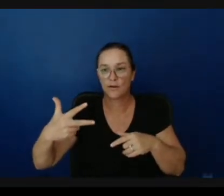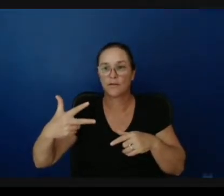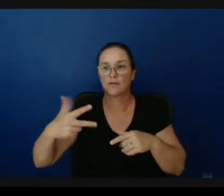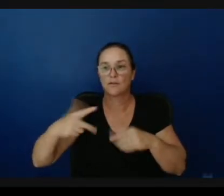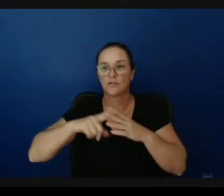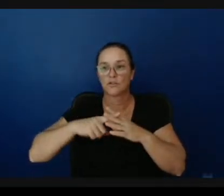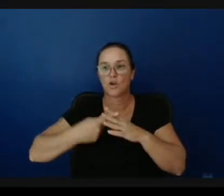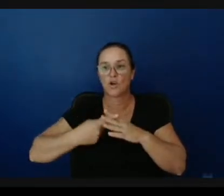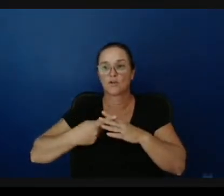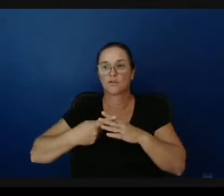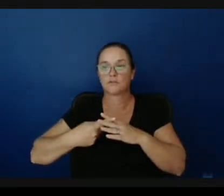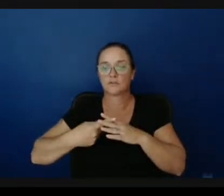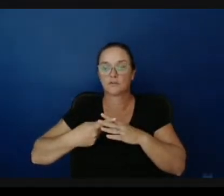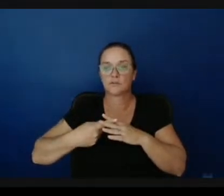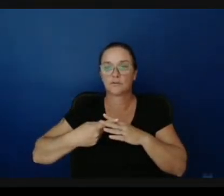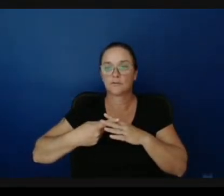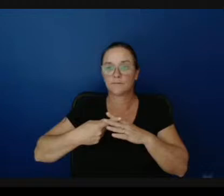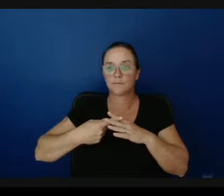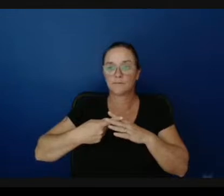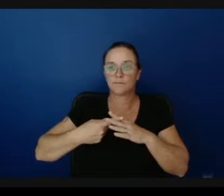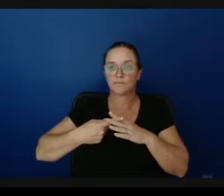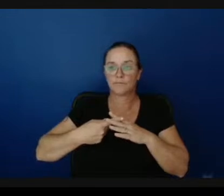bottom right corner of the screen.